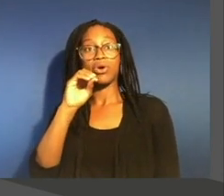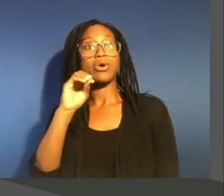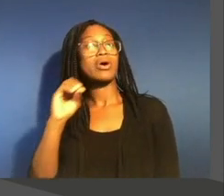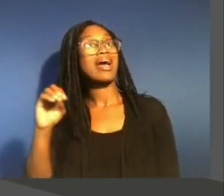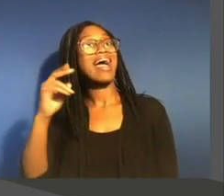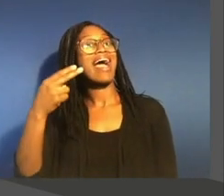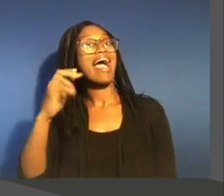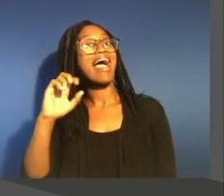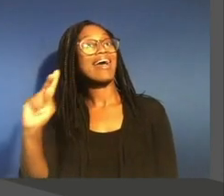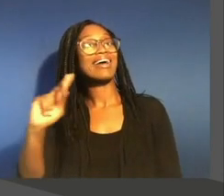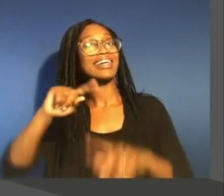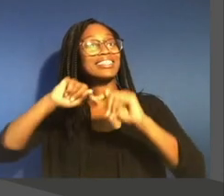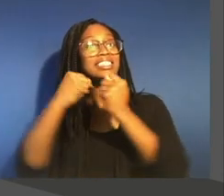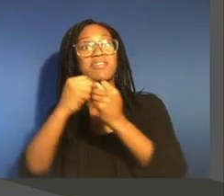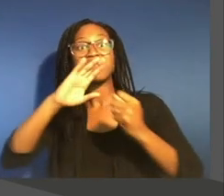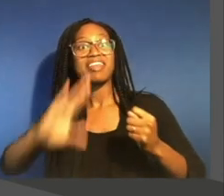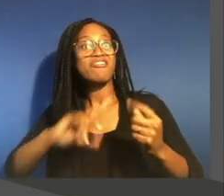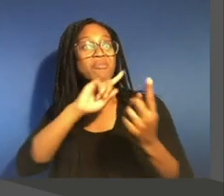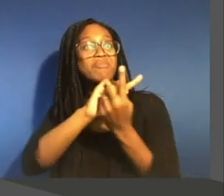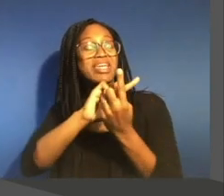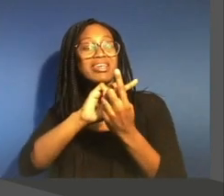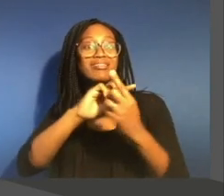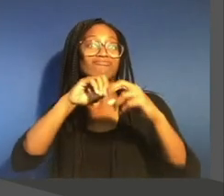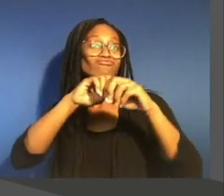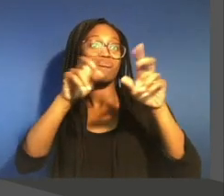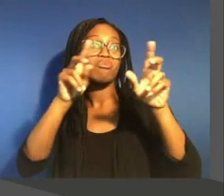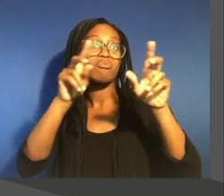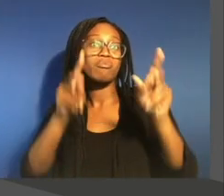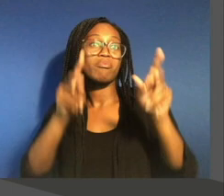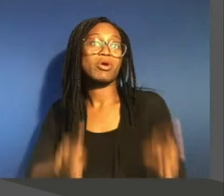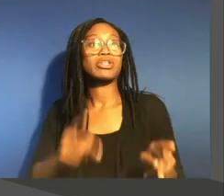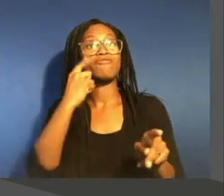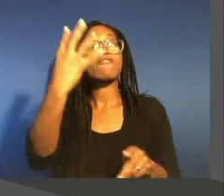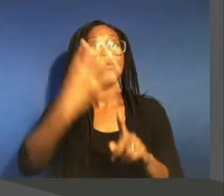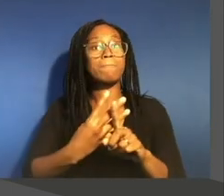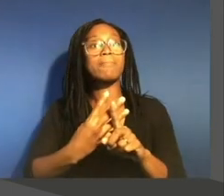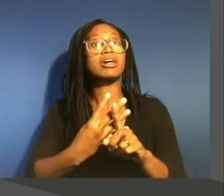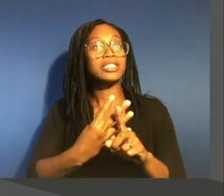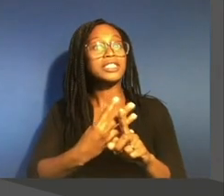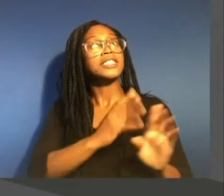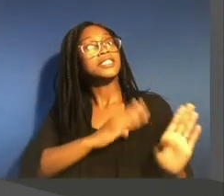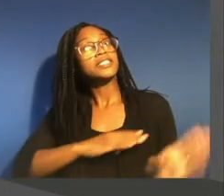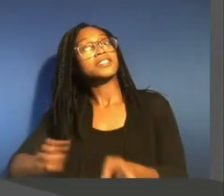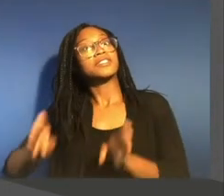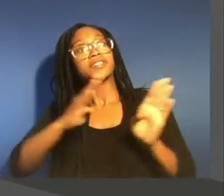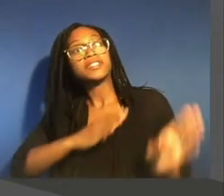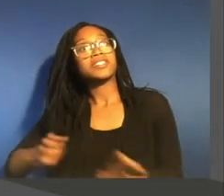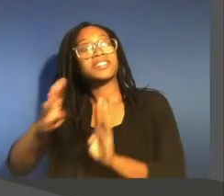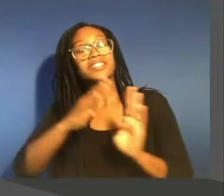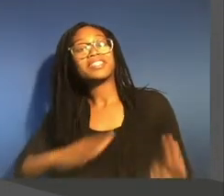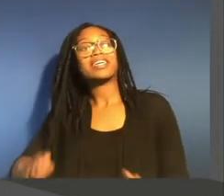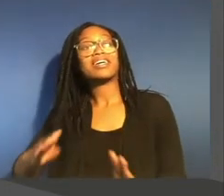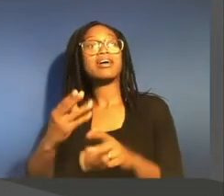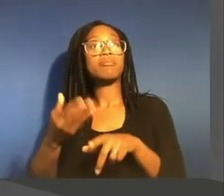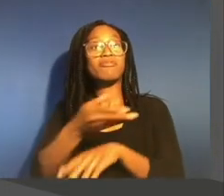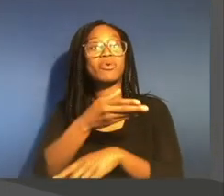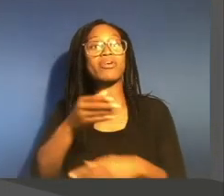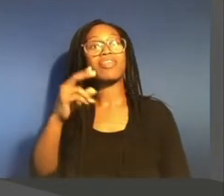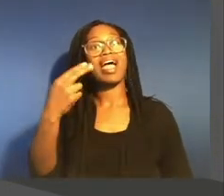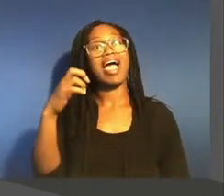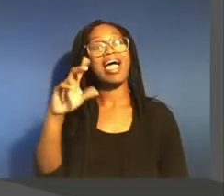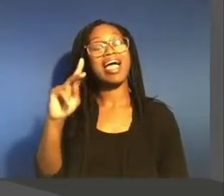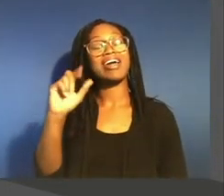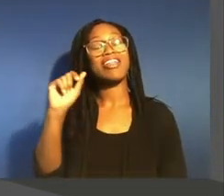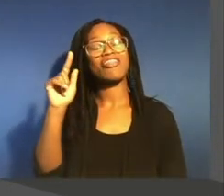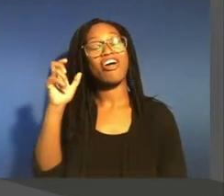person for all of the 4 months in which we prepared for the 2019 hackathon. The first time we met each other was actually after we